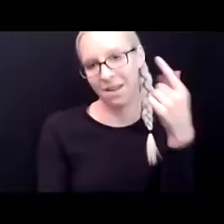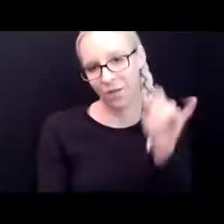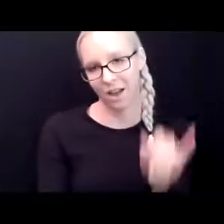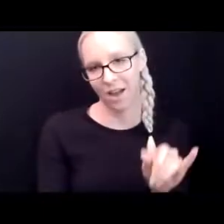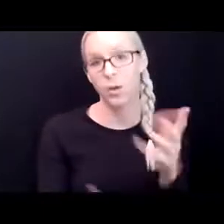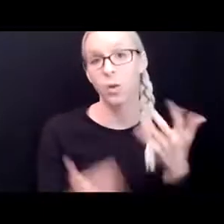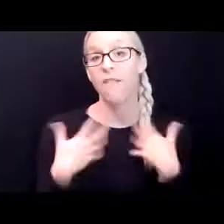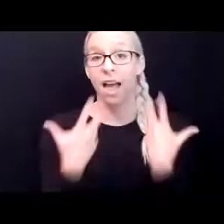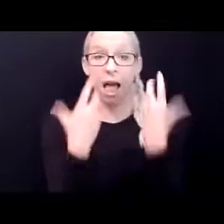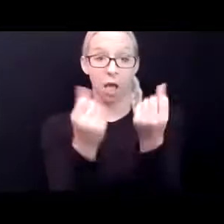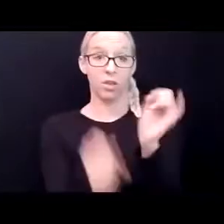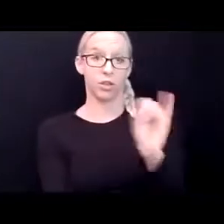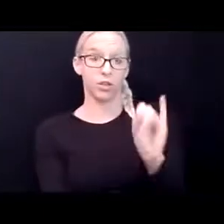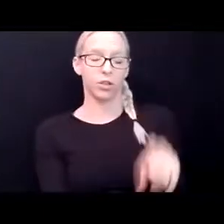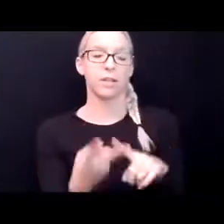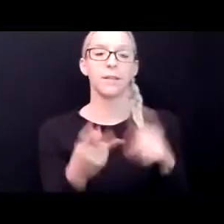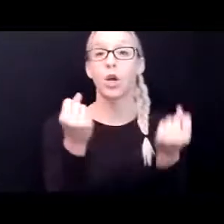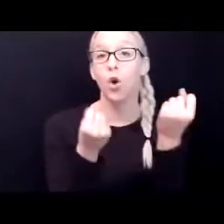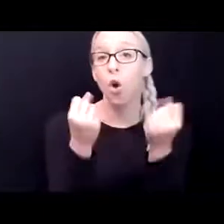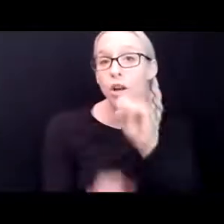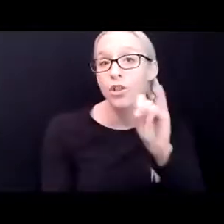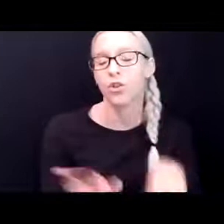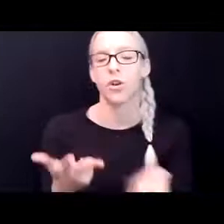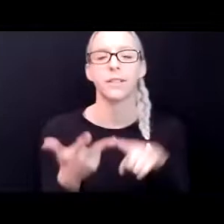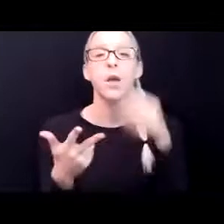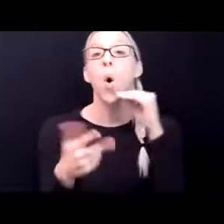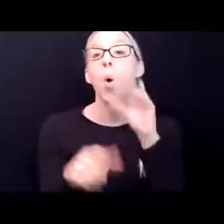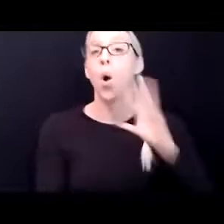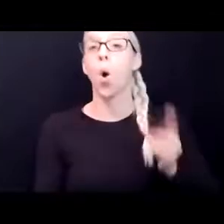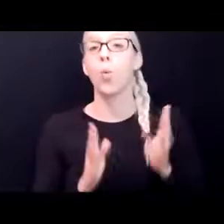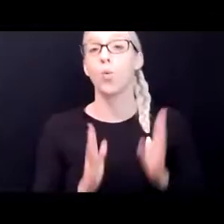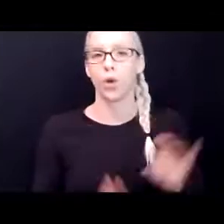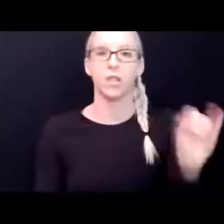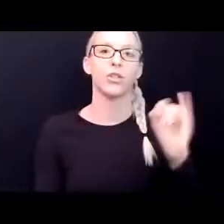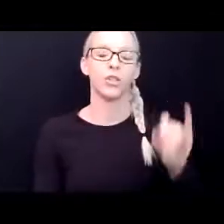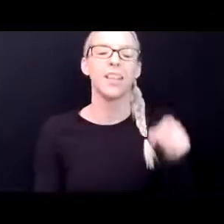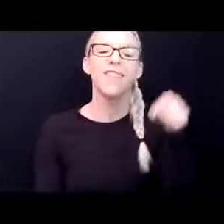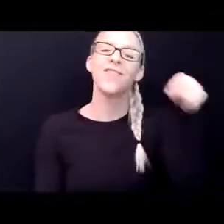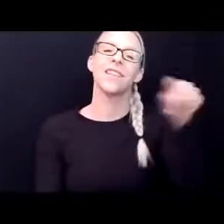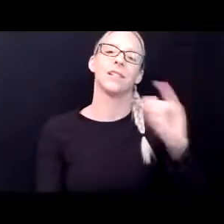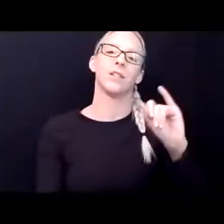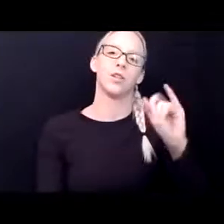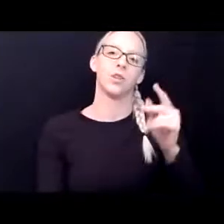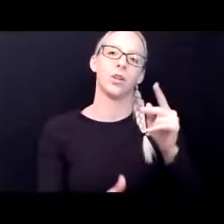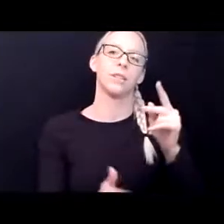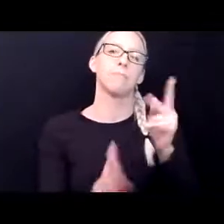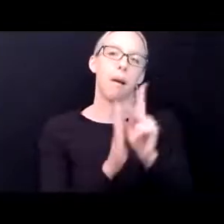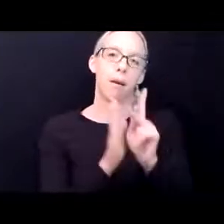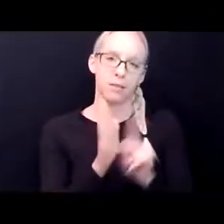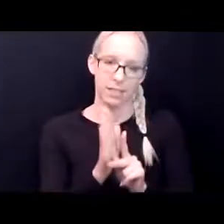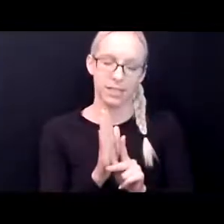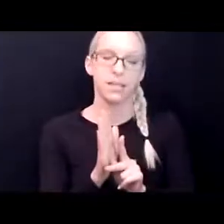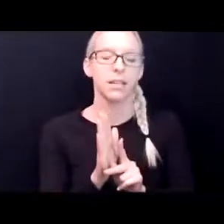insurance, you can have car insurance, you can have homeowners insurance. This is an insurance policy that we get as